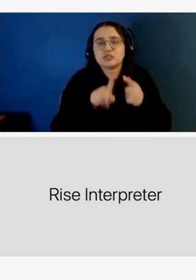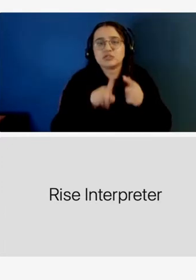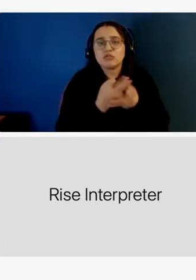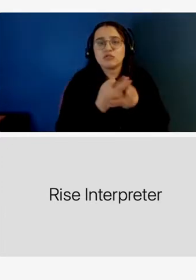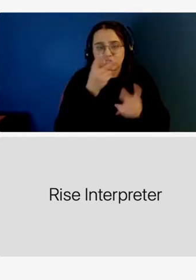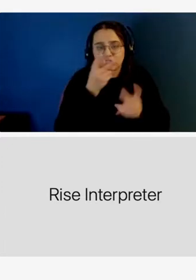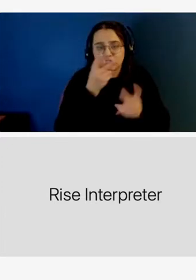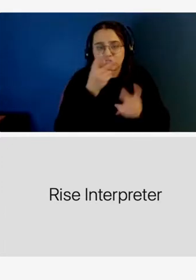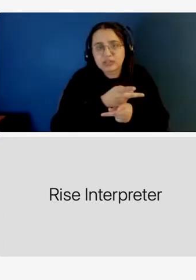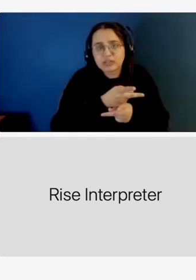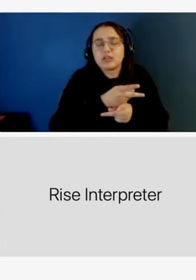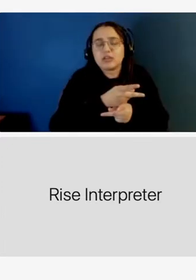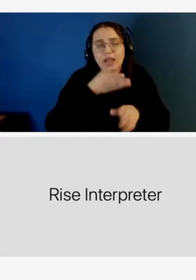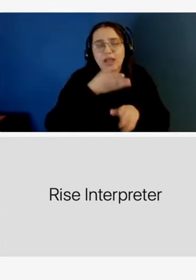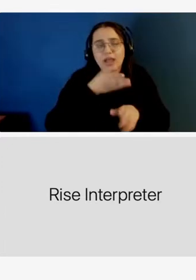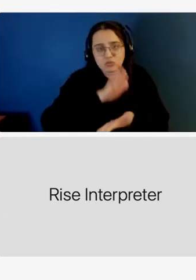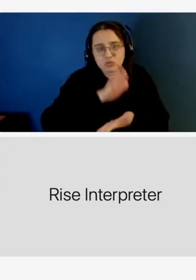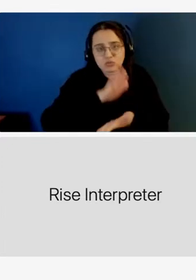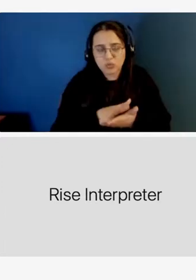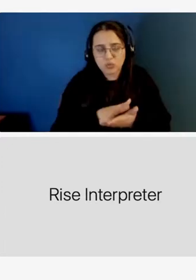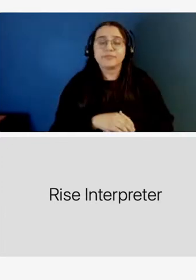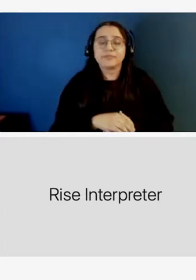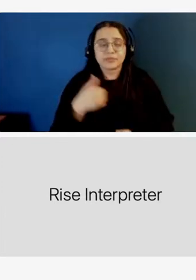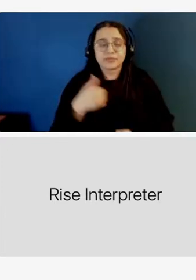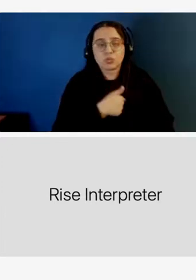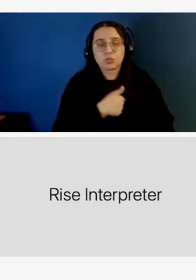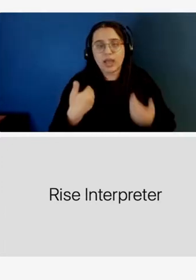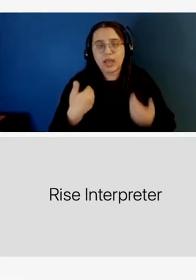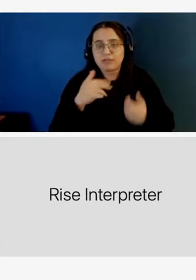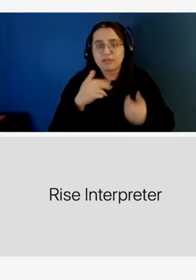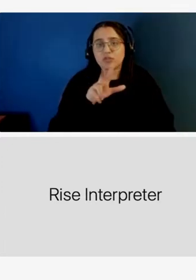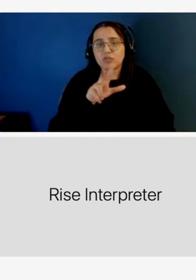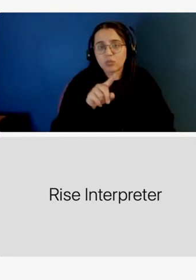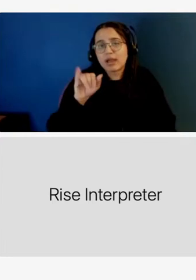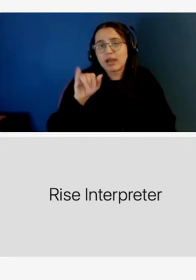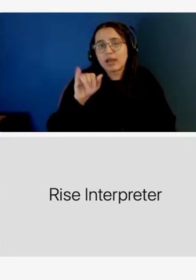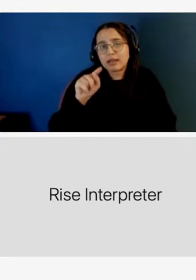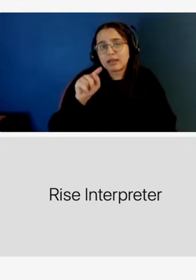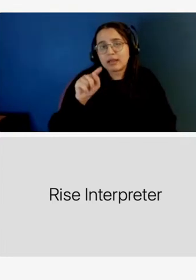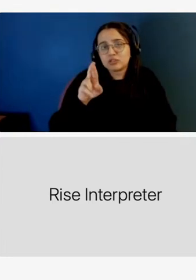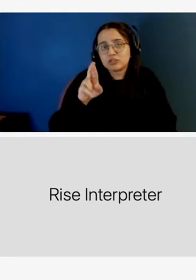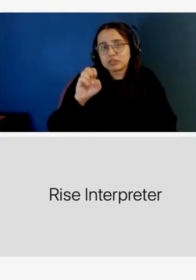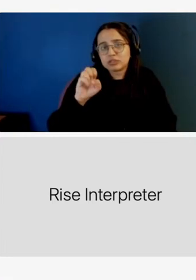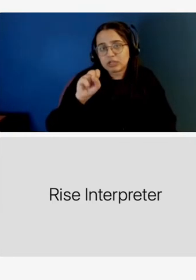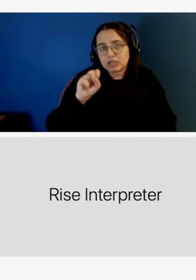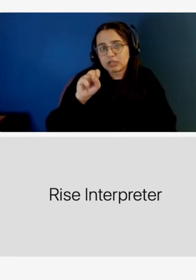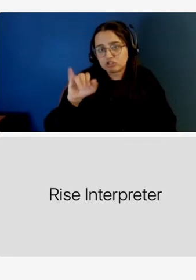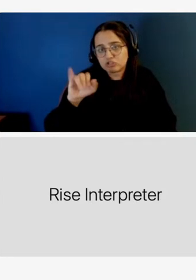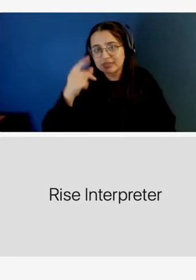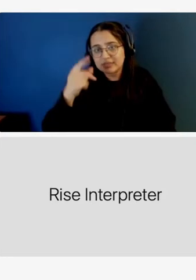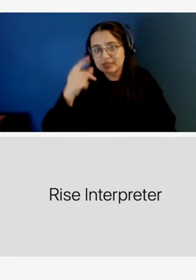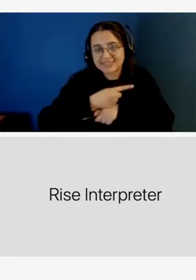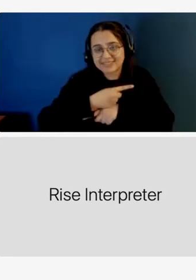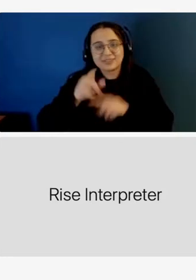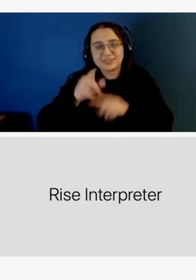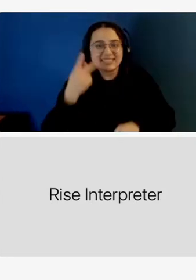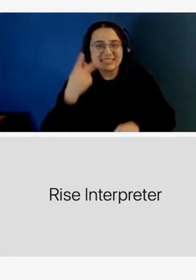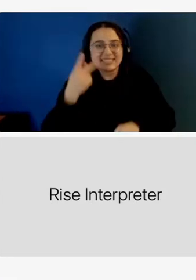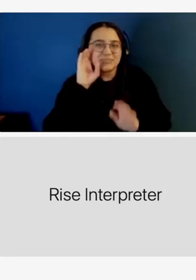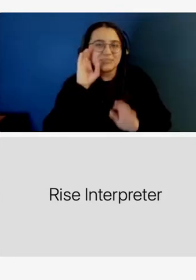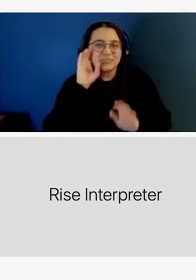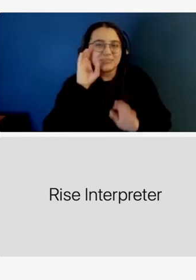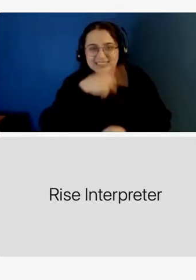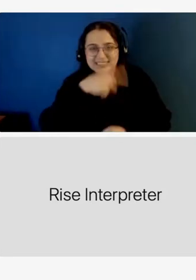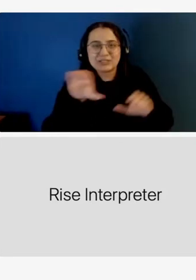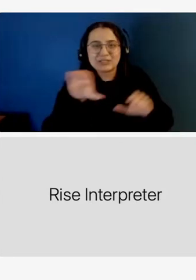31 intercession days, so December 16th, and you can see a picture of what our kids were doing at that time, as well as the 2 weeks of spring break